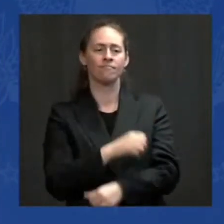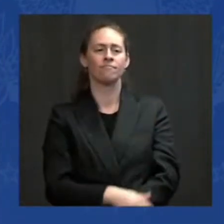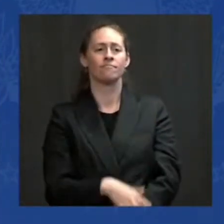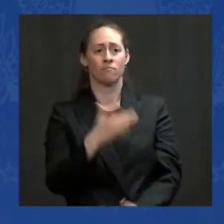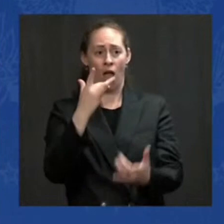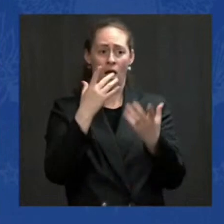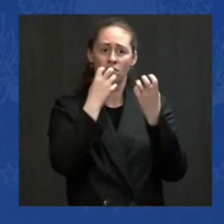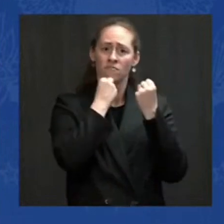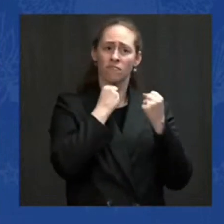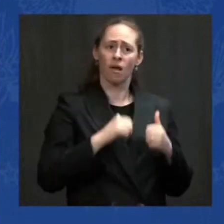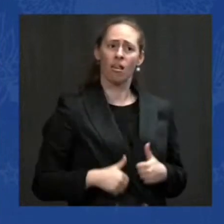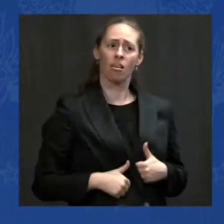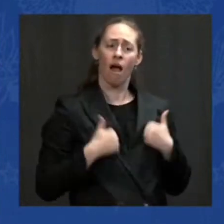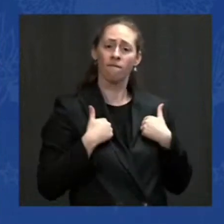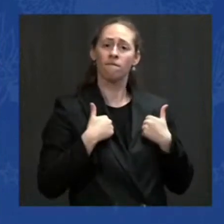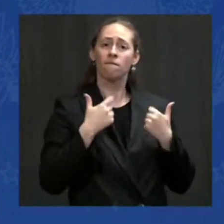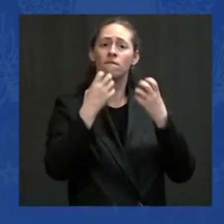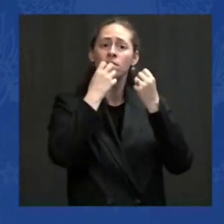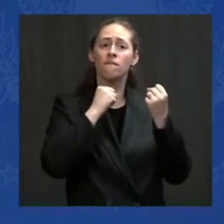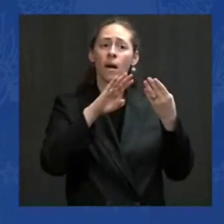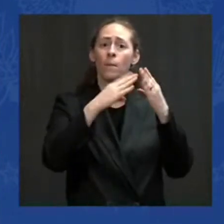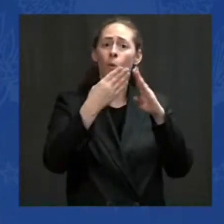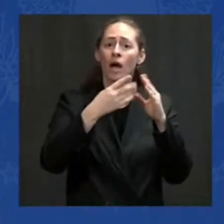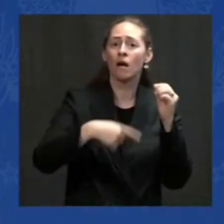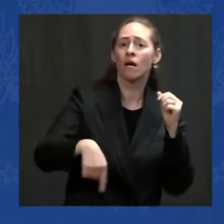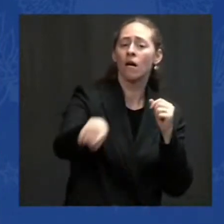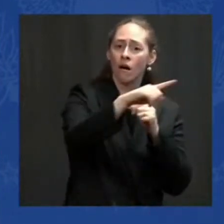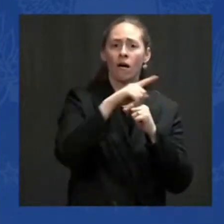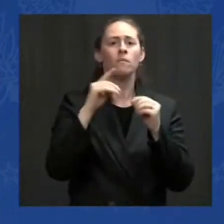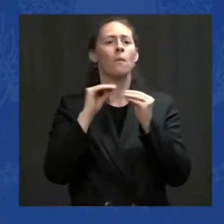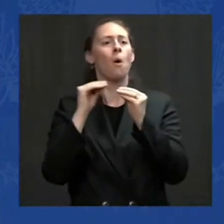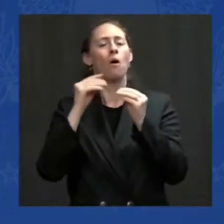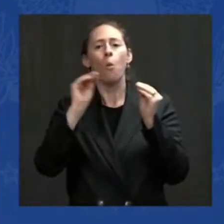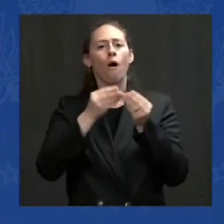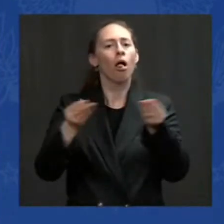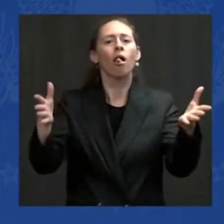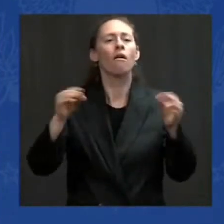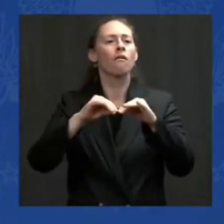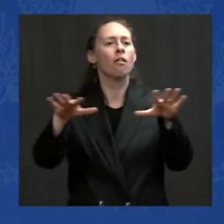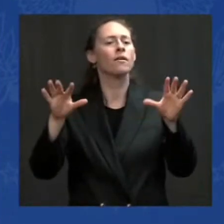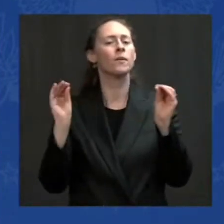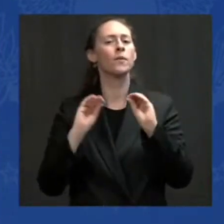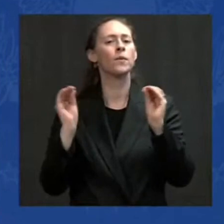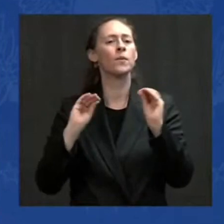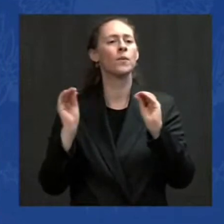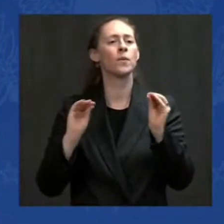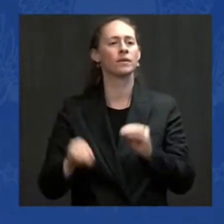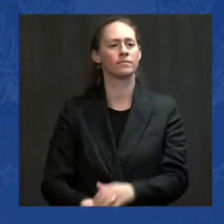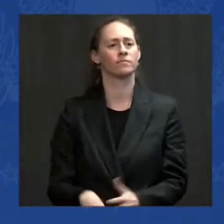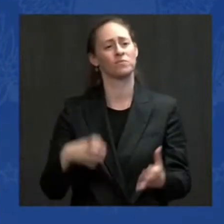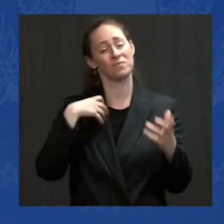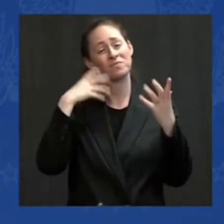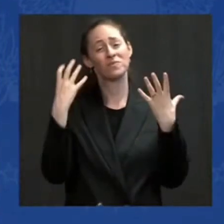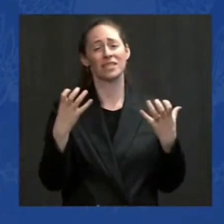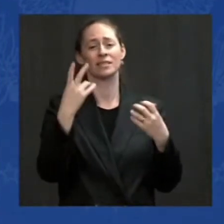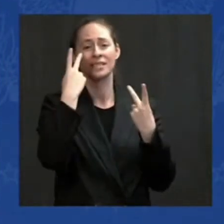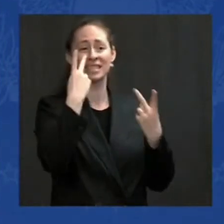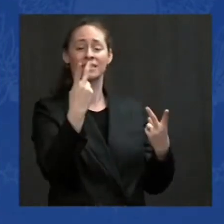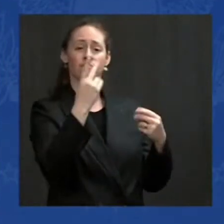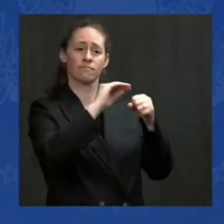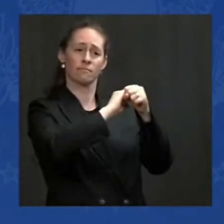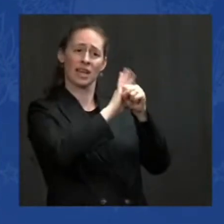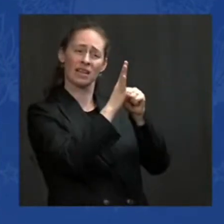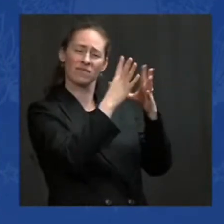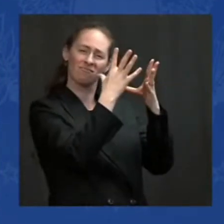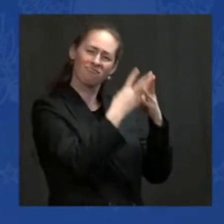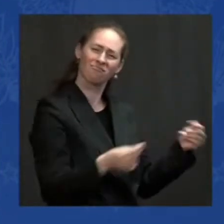protected, another community that is safer, and another step toward putting this pandemic behind us that has sadly